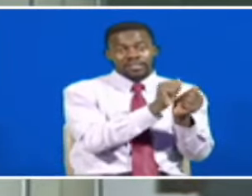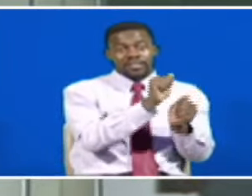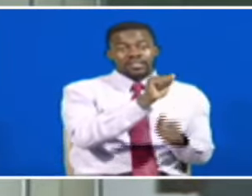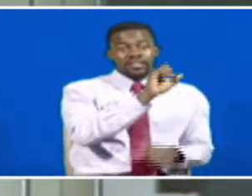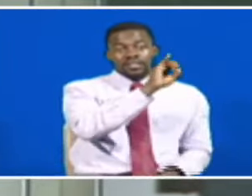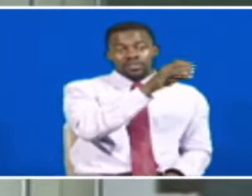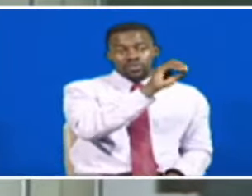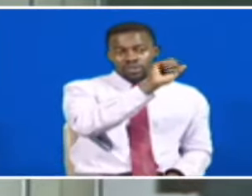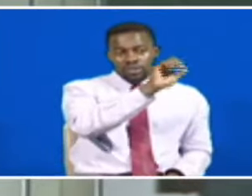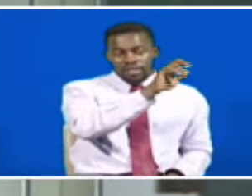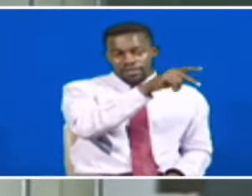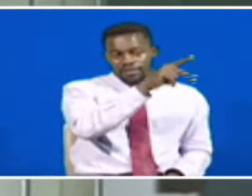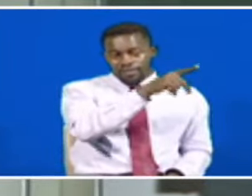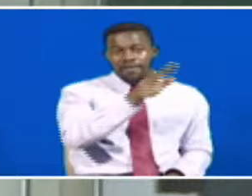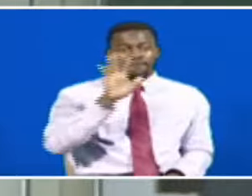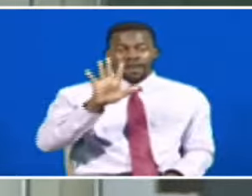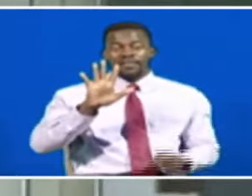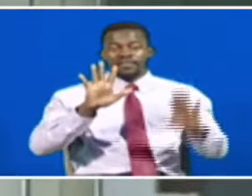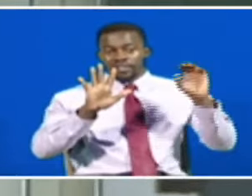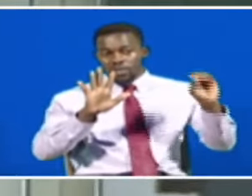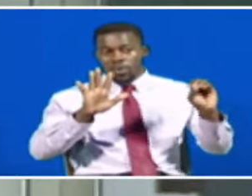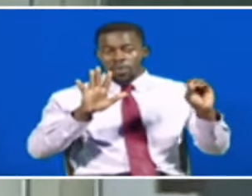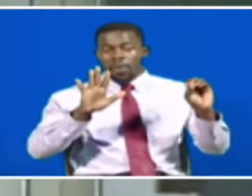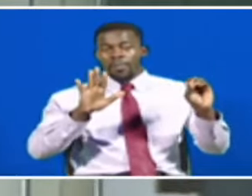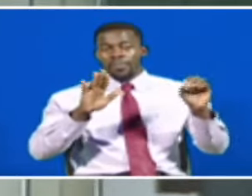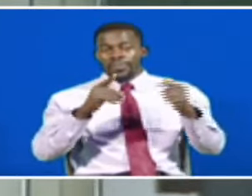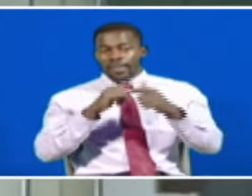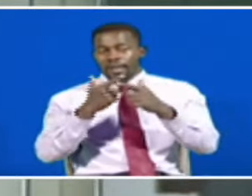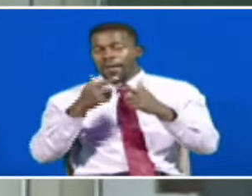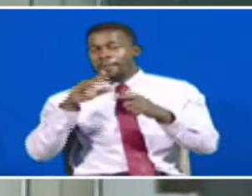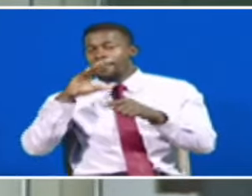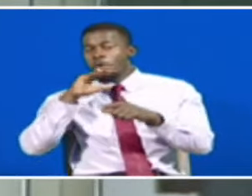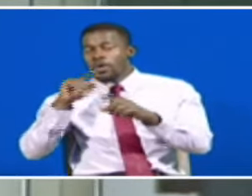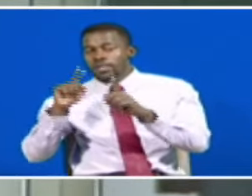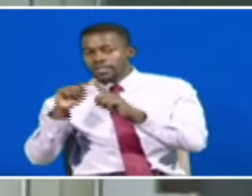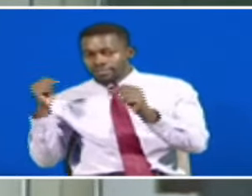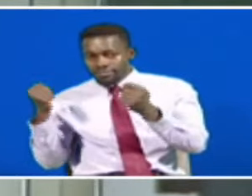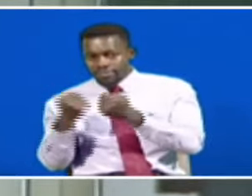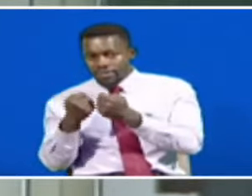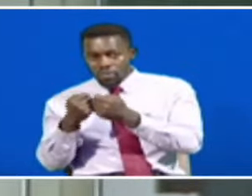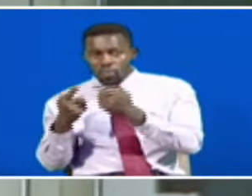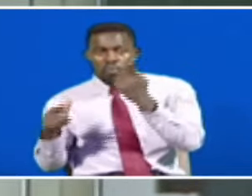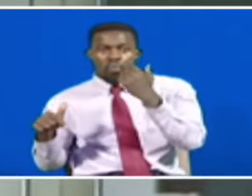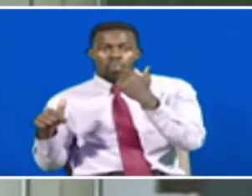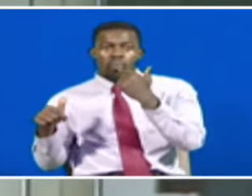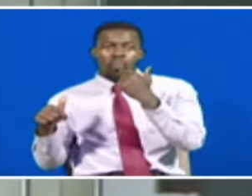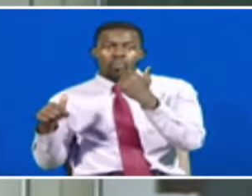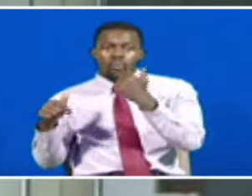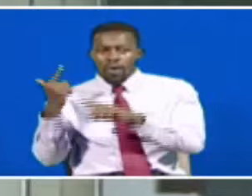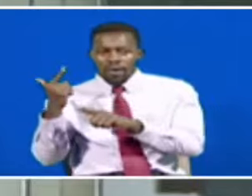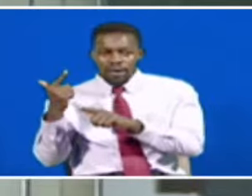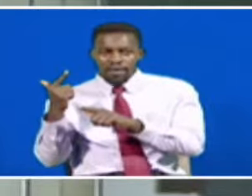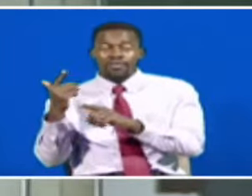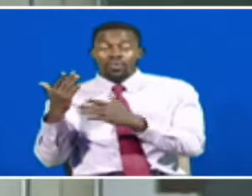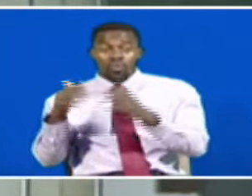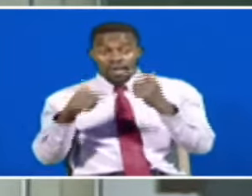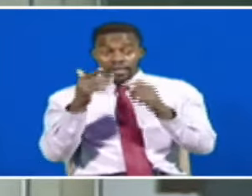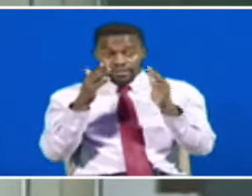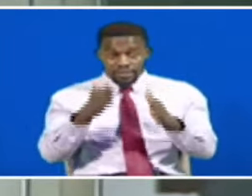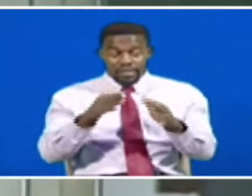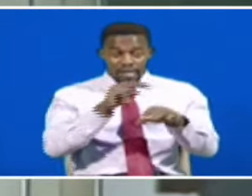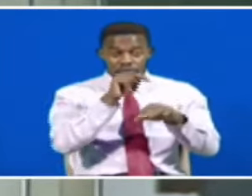M-Pesa Foundation 3-2 in the finals, played at Wanguru Stadium in Kirinyaga County. The winners will take part in the